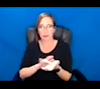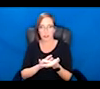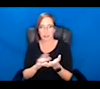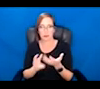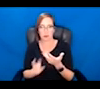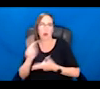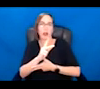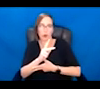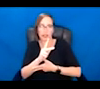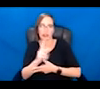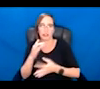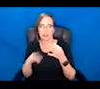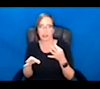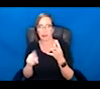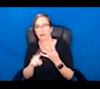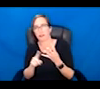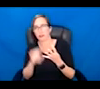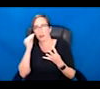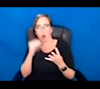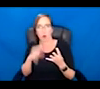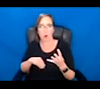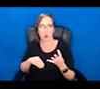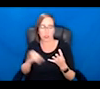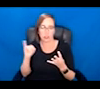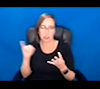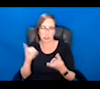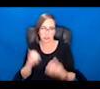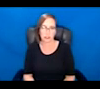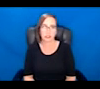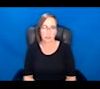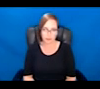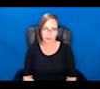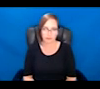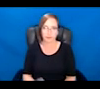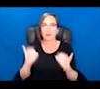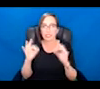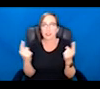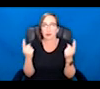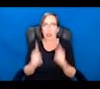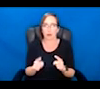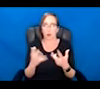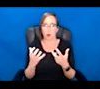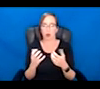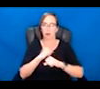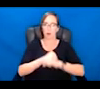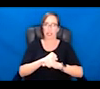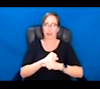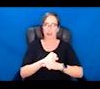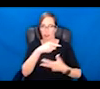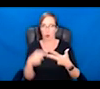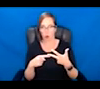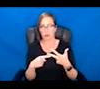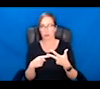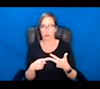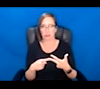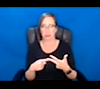would come above something that would just protect us against if something would happen versus when something is happening, such